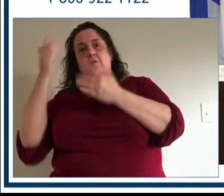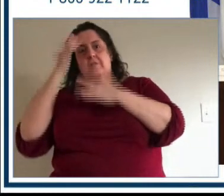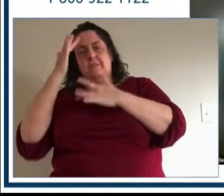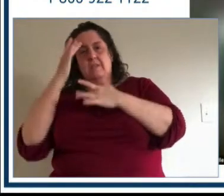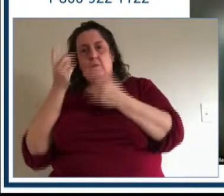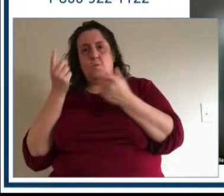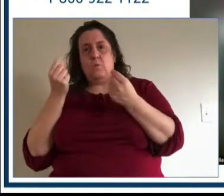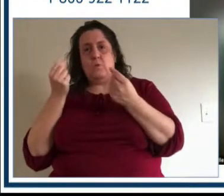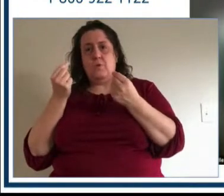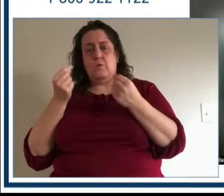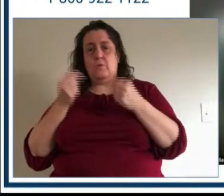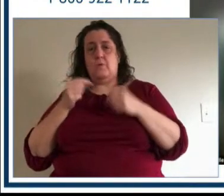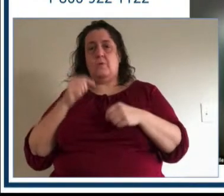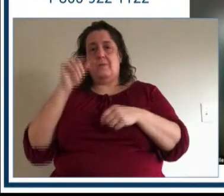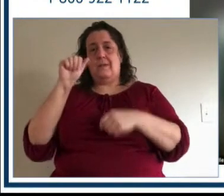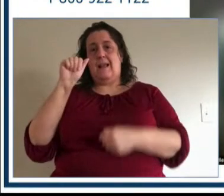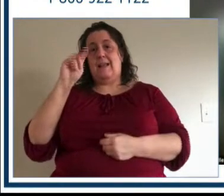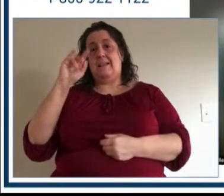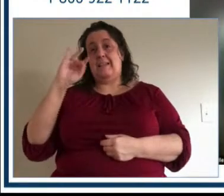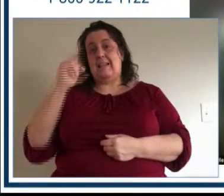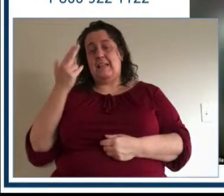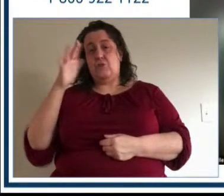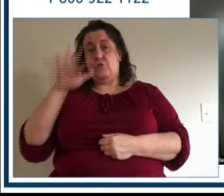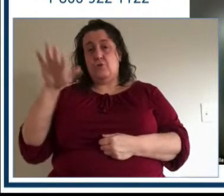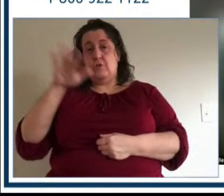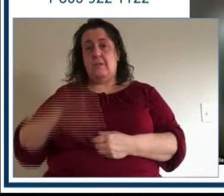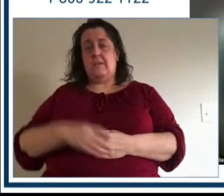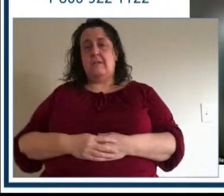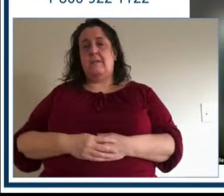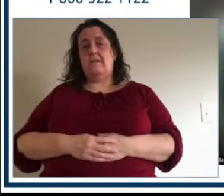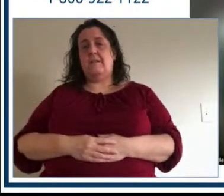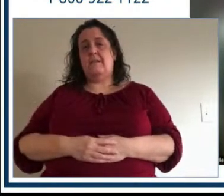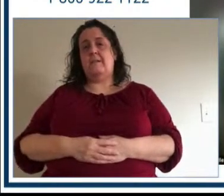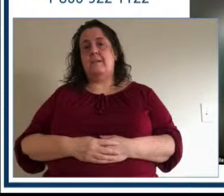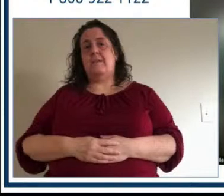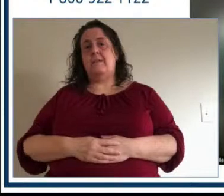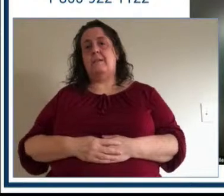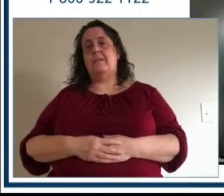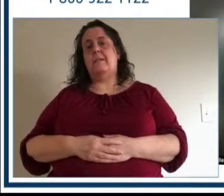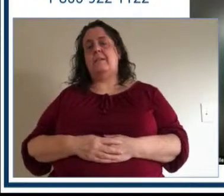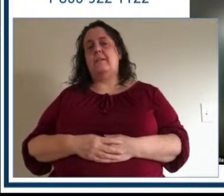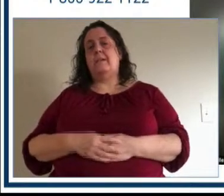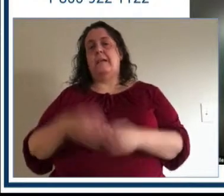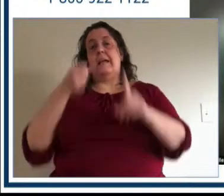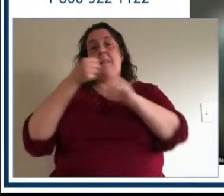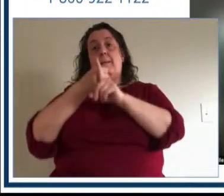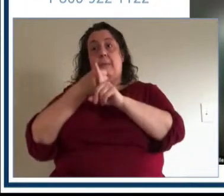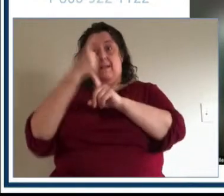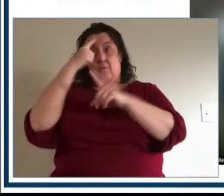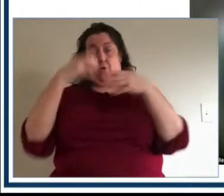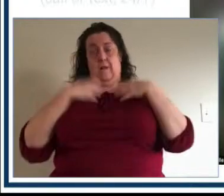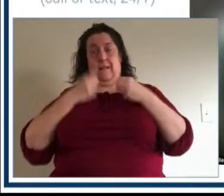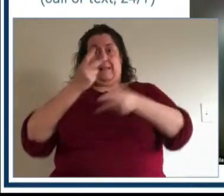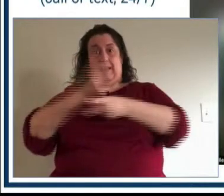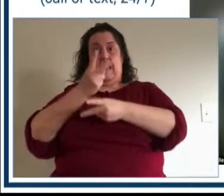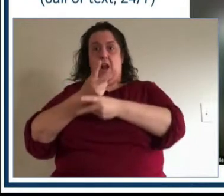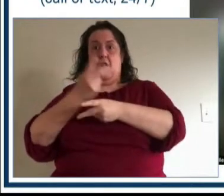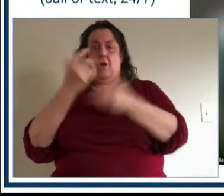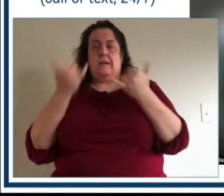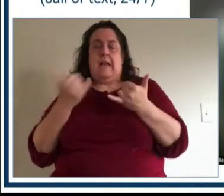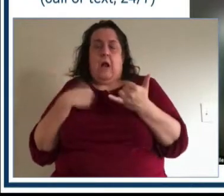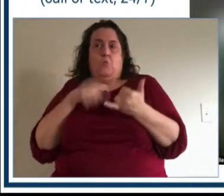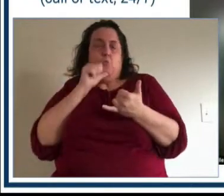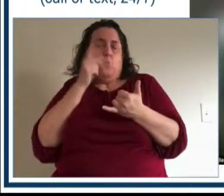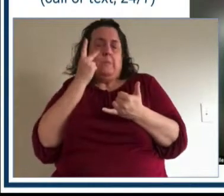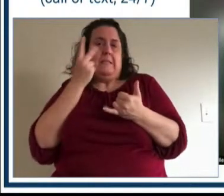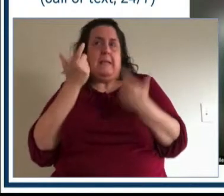So right now we have not seen a big impact on our healthcare system. Certainly locally, we are very well connected with